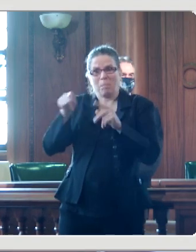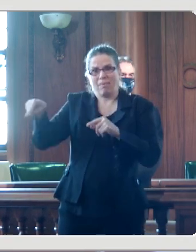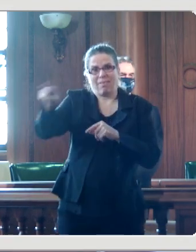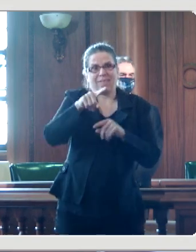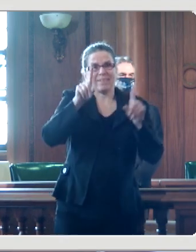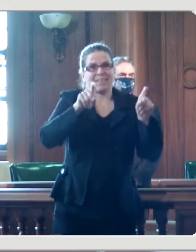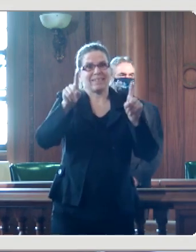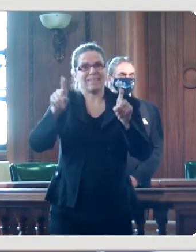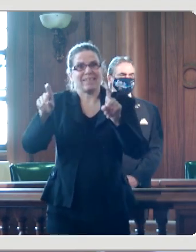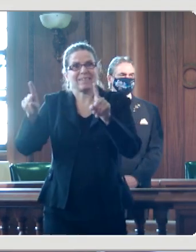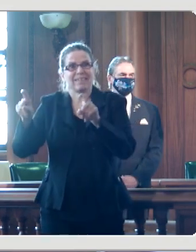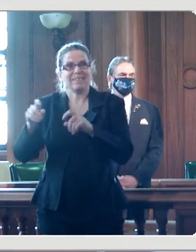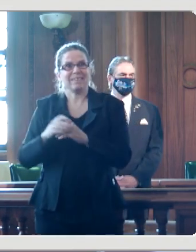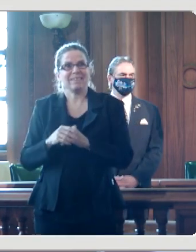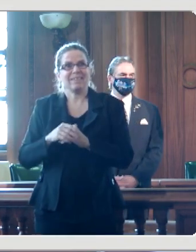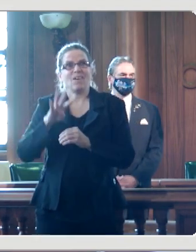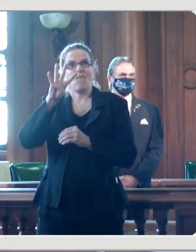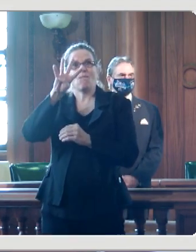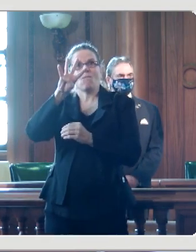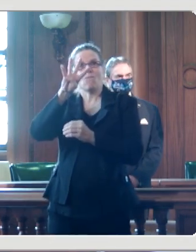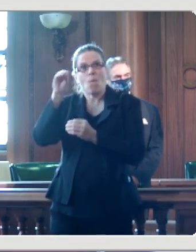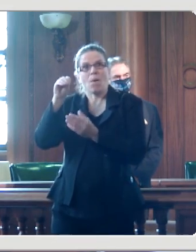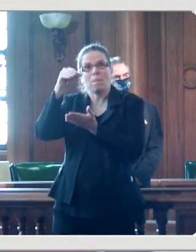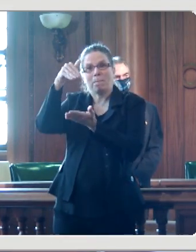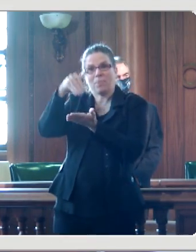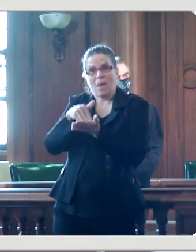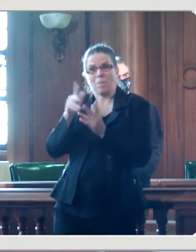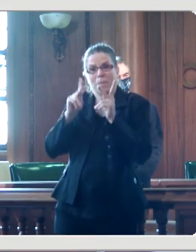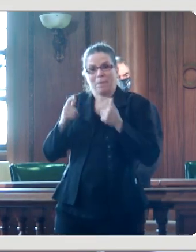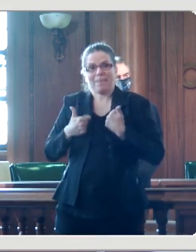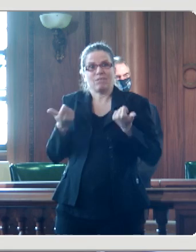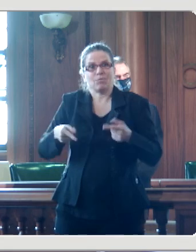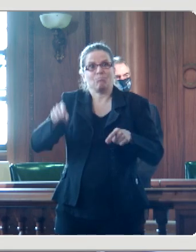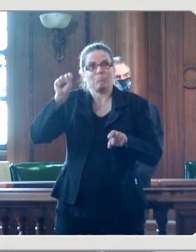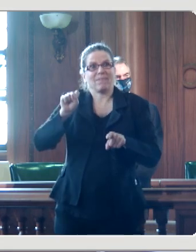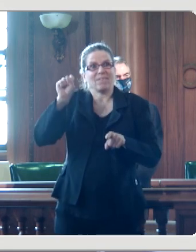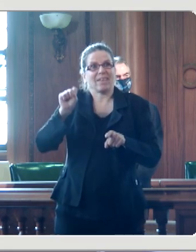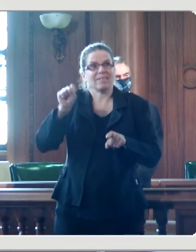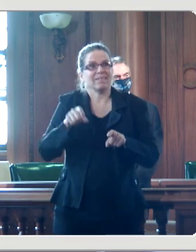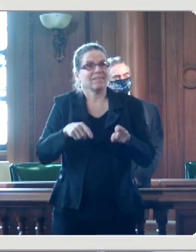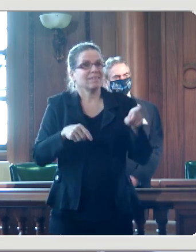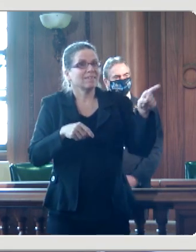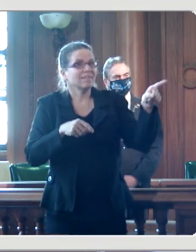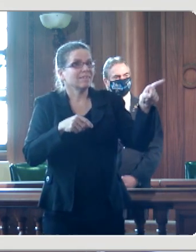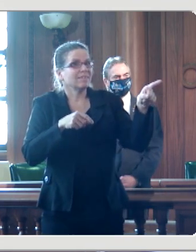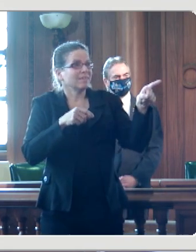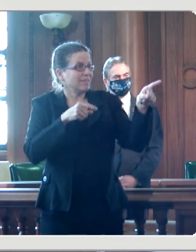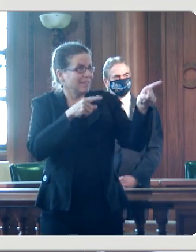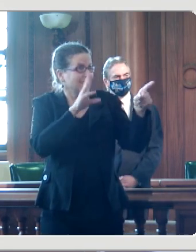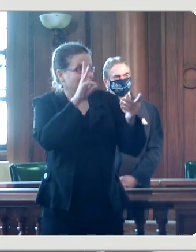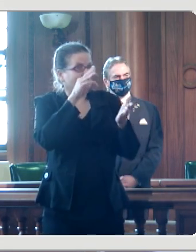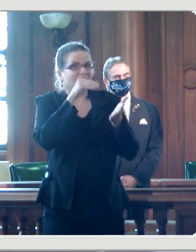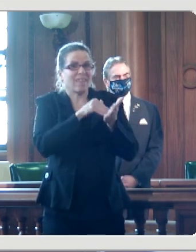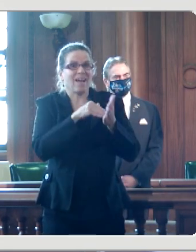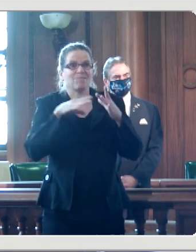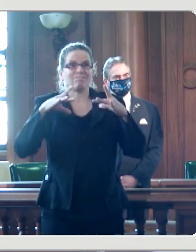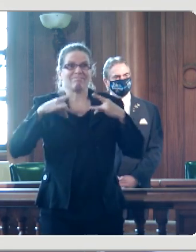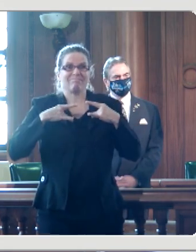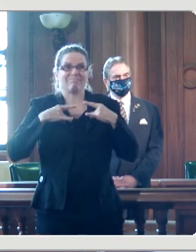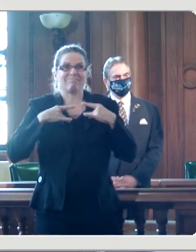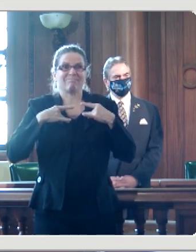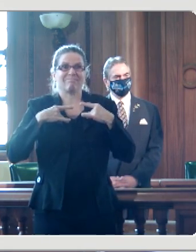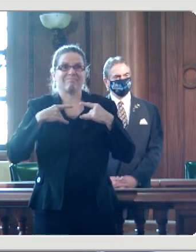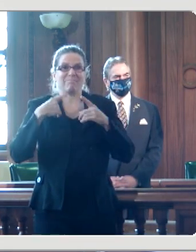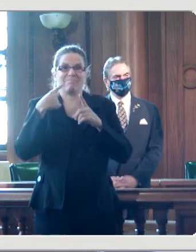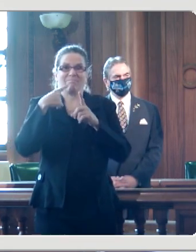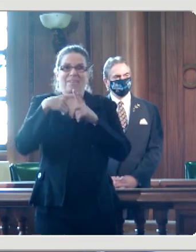there are around 6,000 positives or so. And so we have, as I said, when